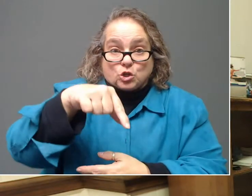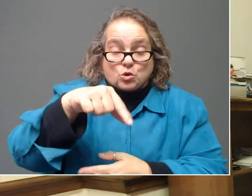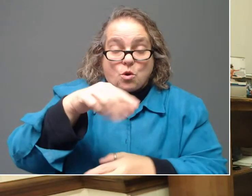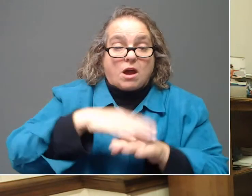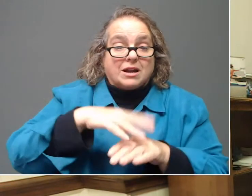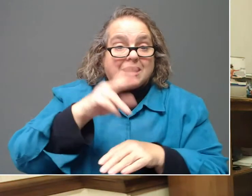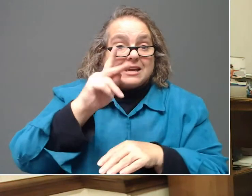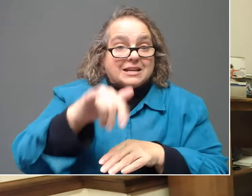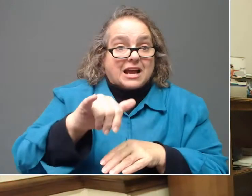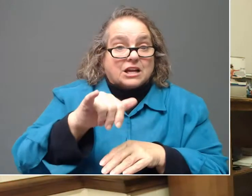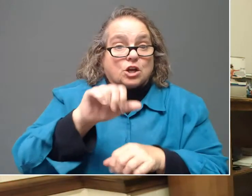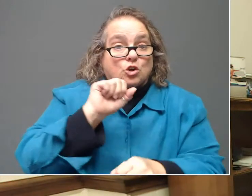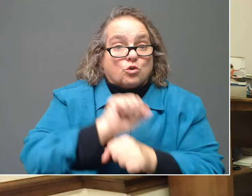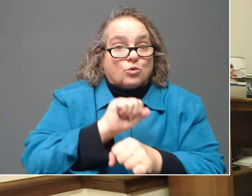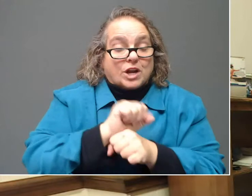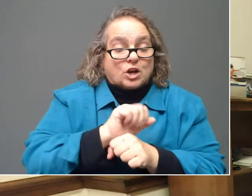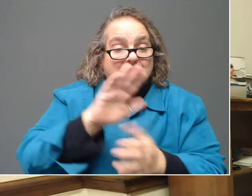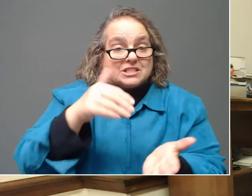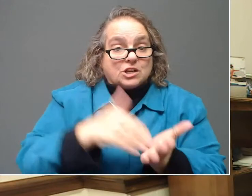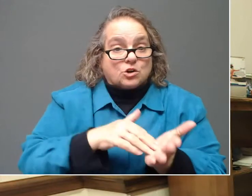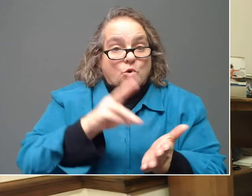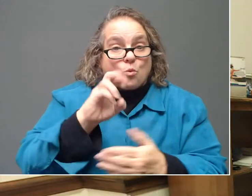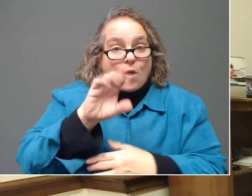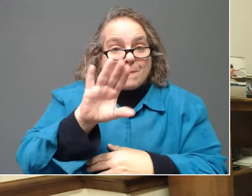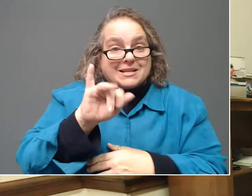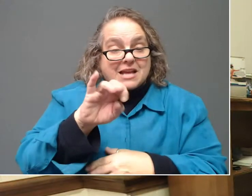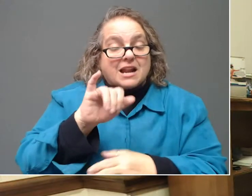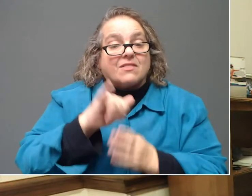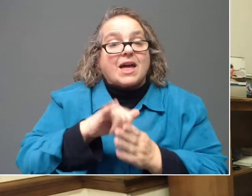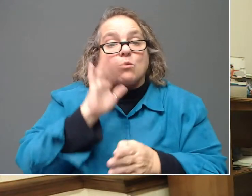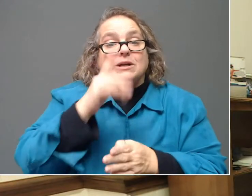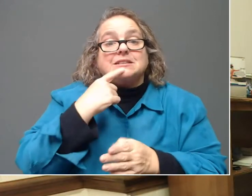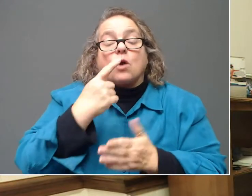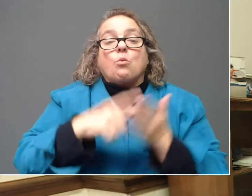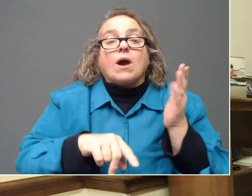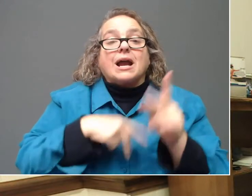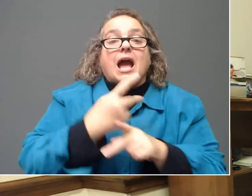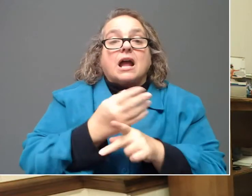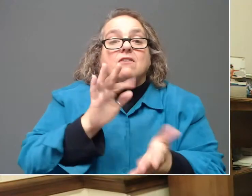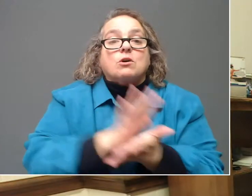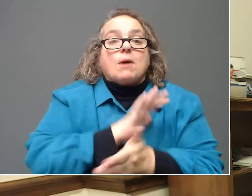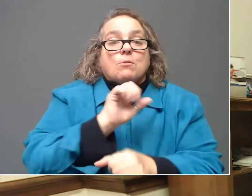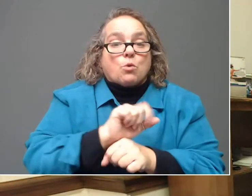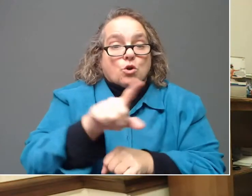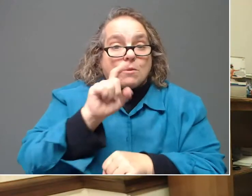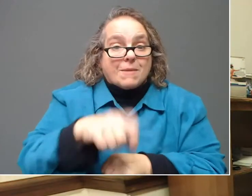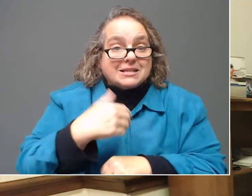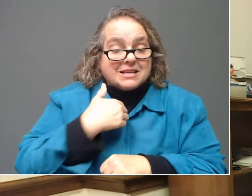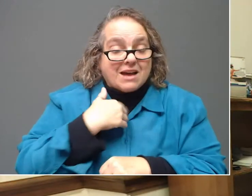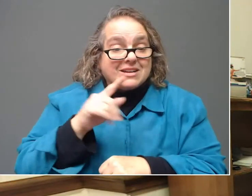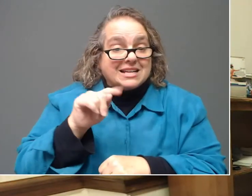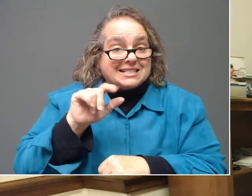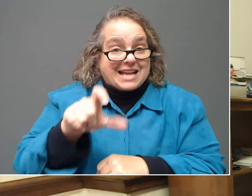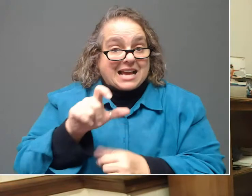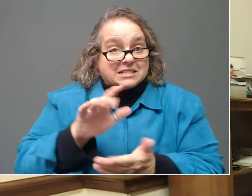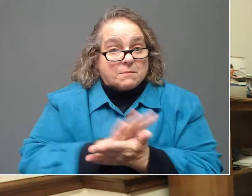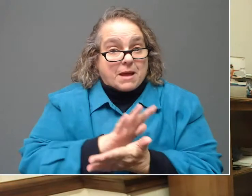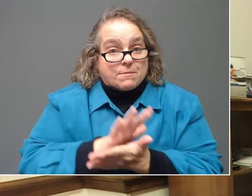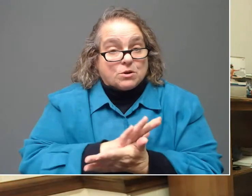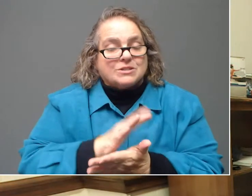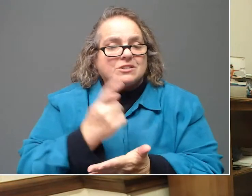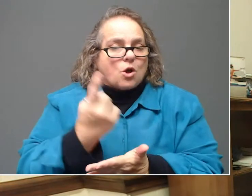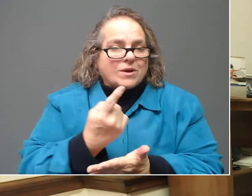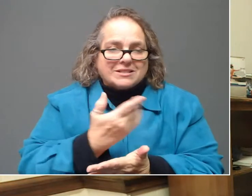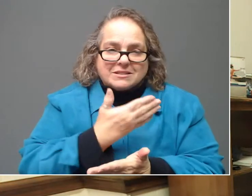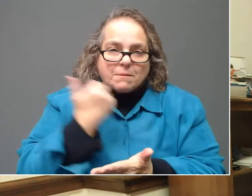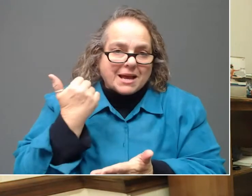website that will explain the kinds of documentation that you can submit. Tax documents obviously are going to be the best. If those